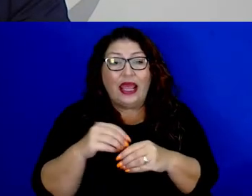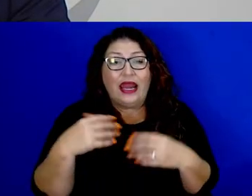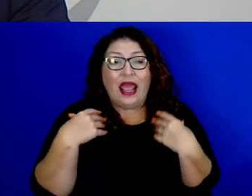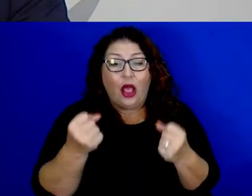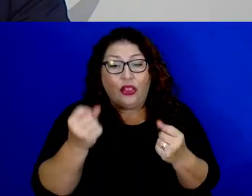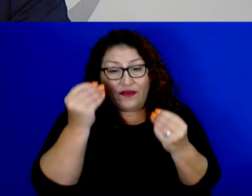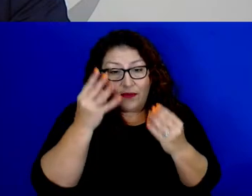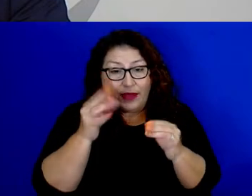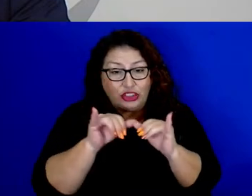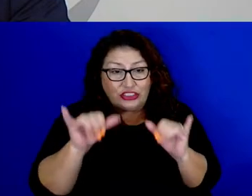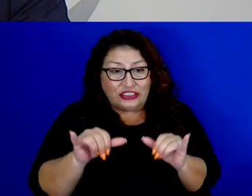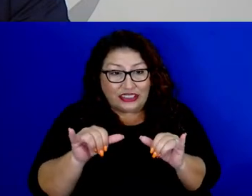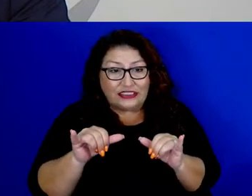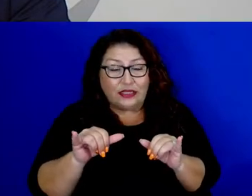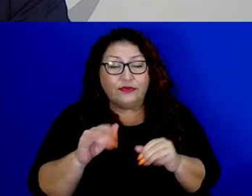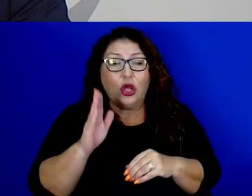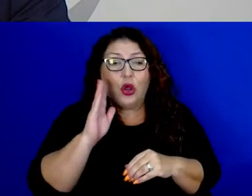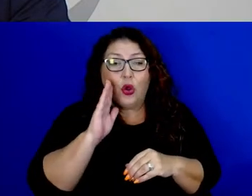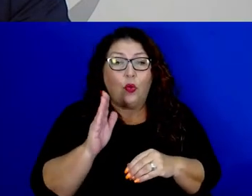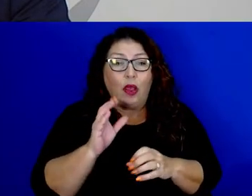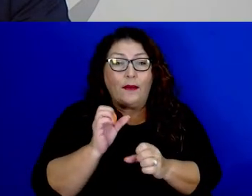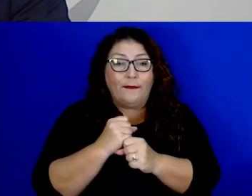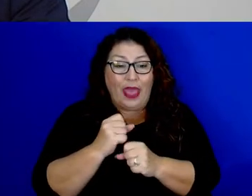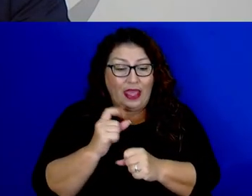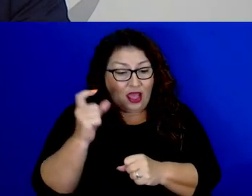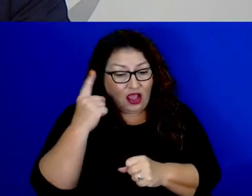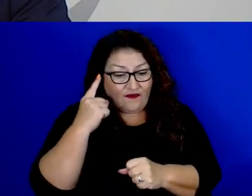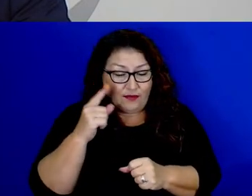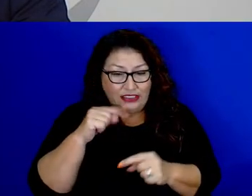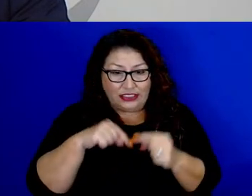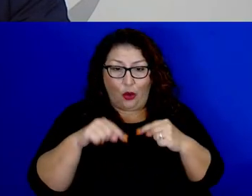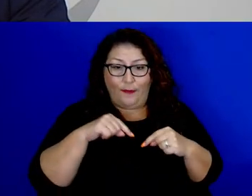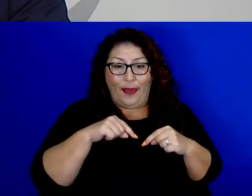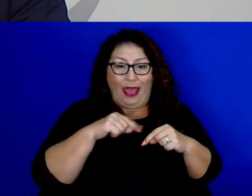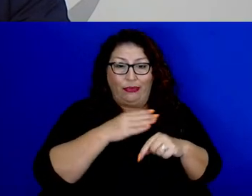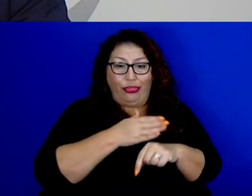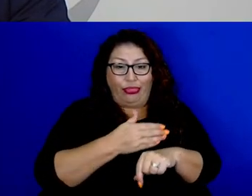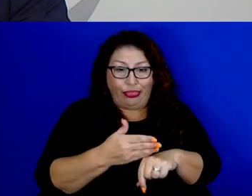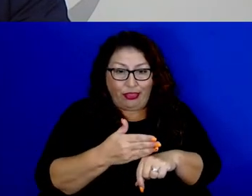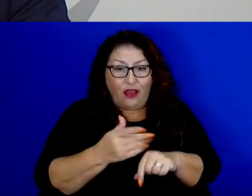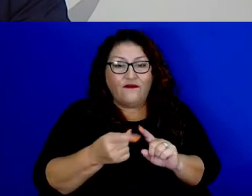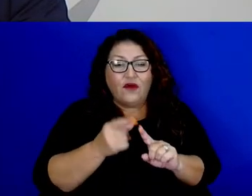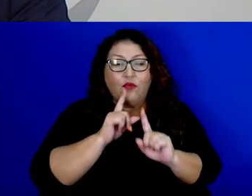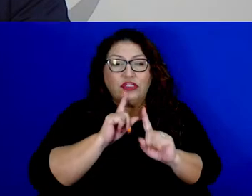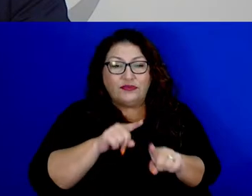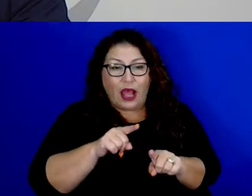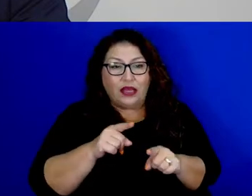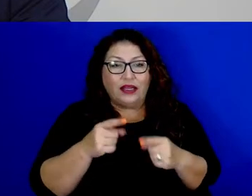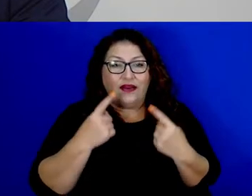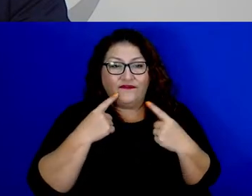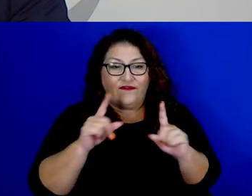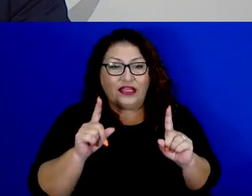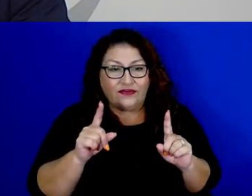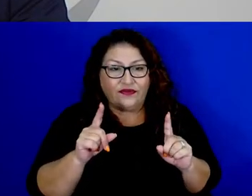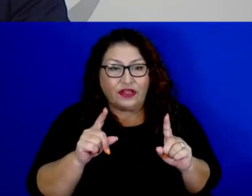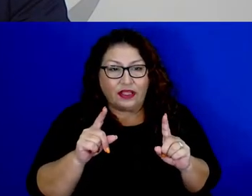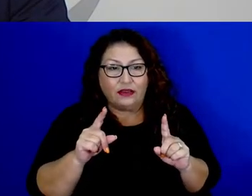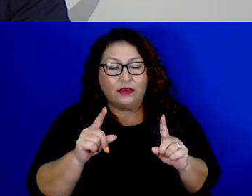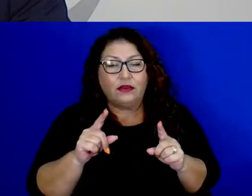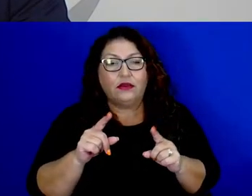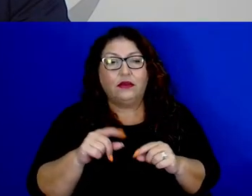will hold governments back from responding effectively, costing resources and